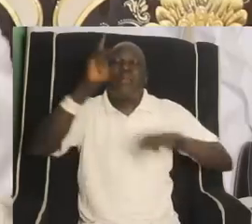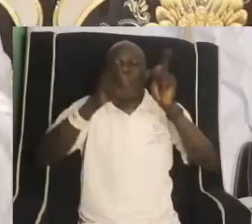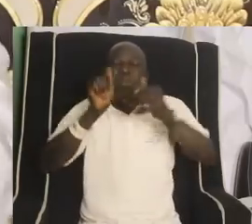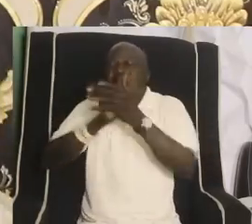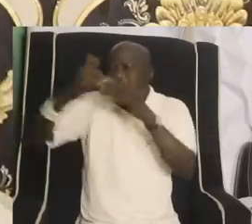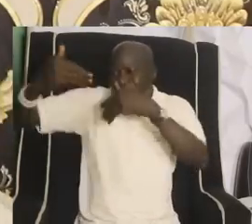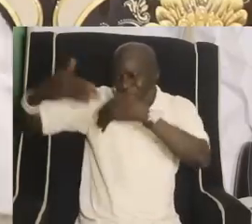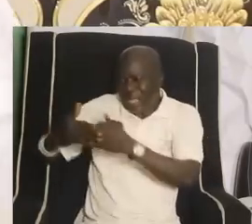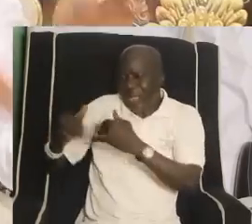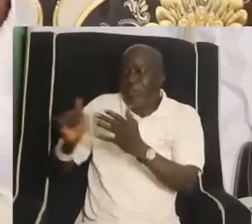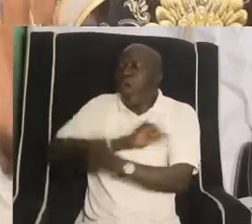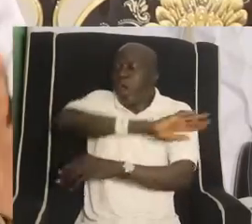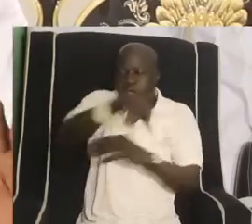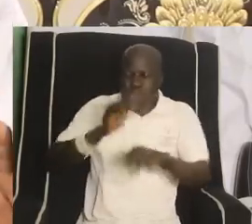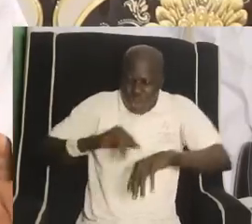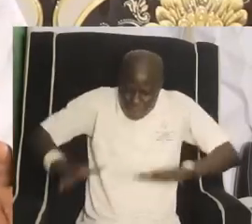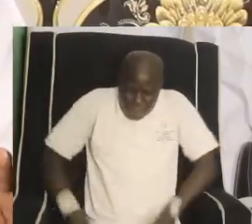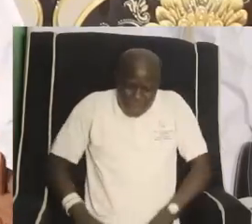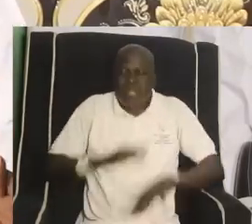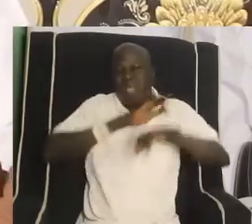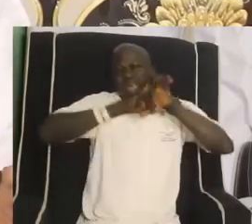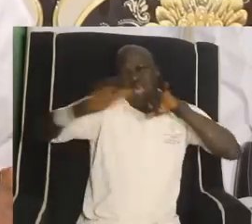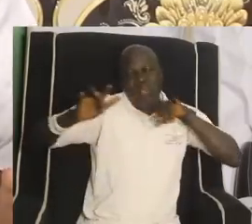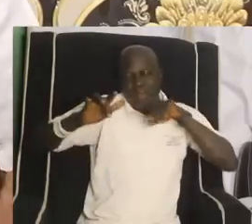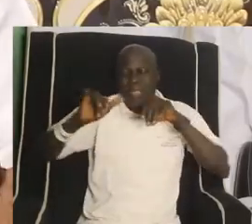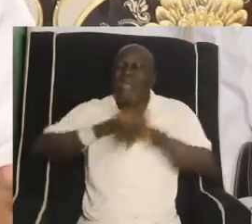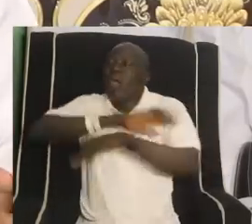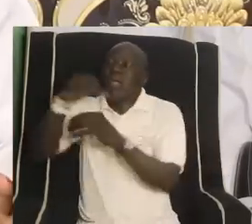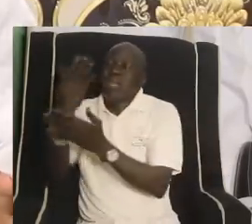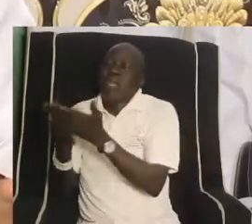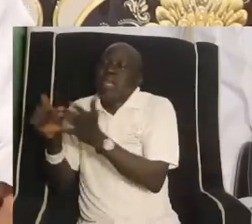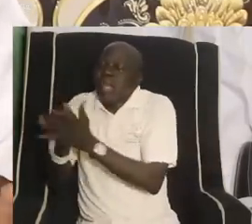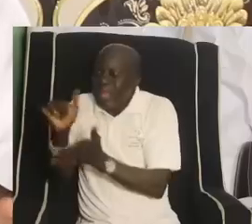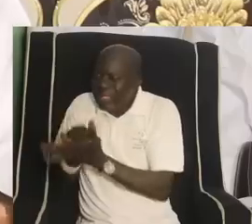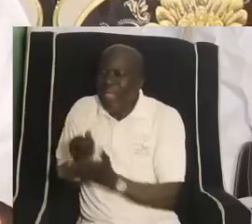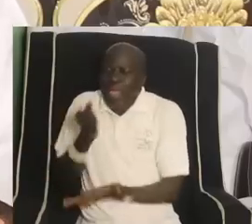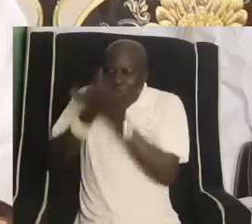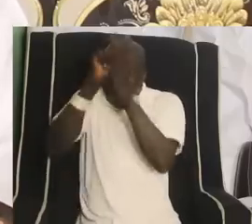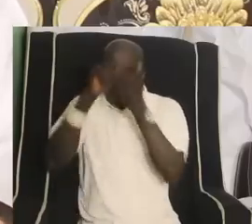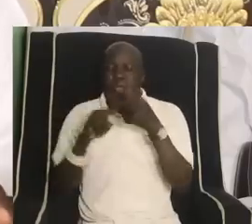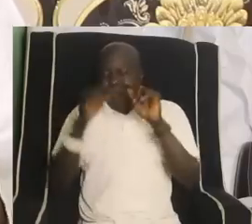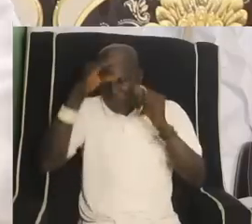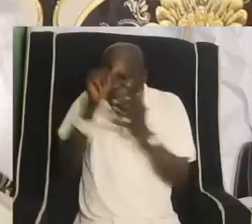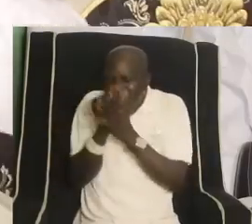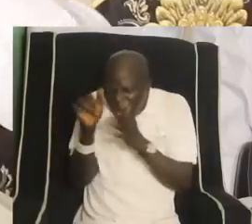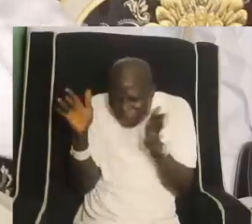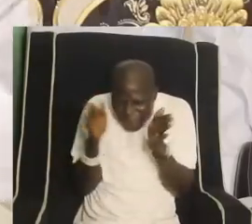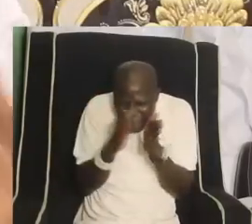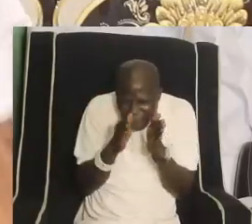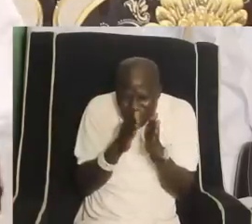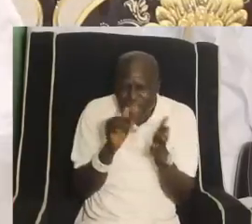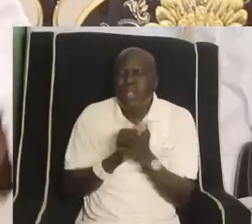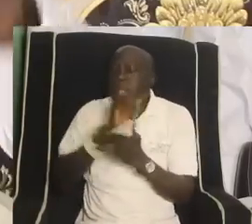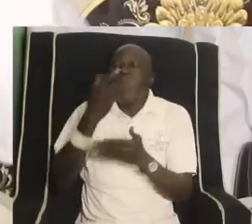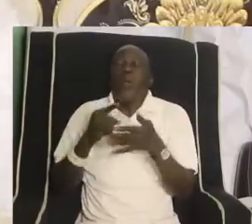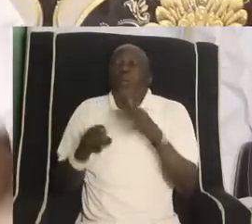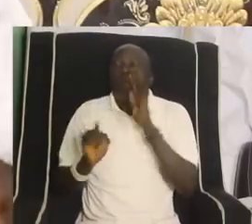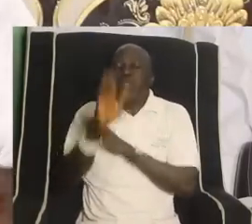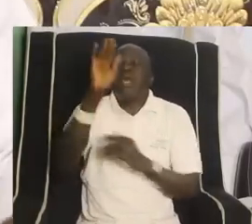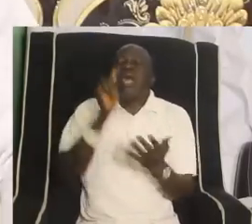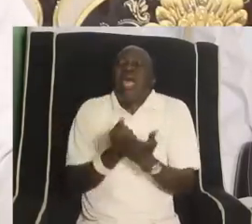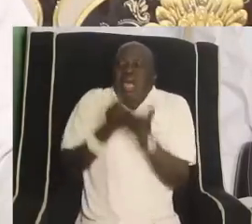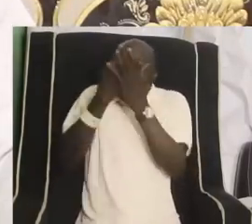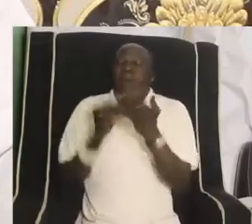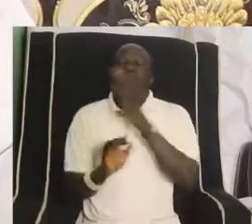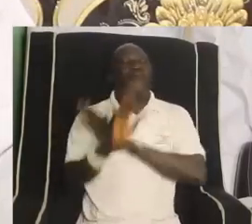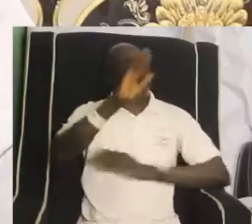people tangible. Empty. And your pockets will be empty. Here and lower the only limit. Help of my abedeke. Here and lower law is unlimited.